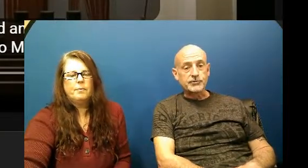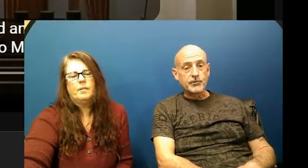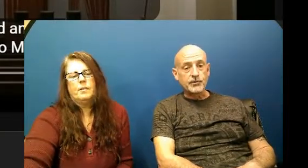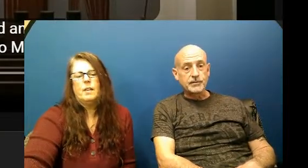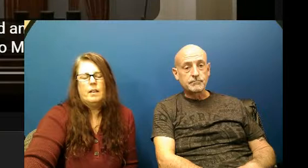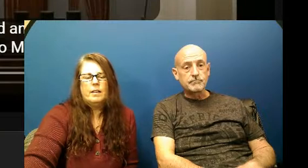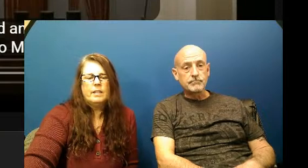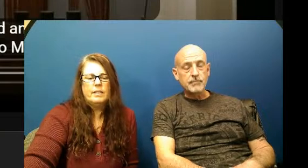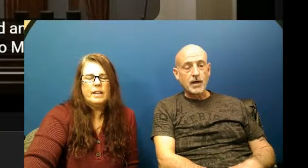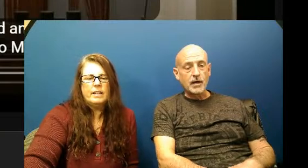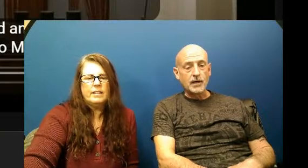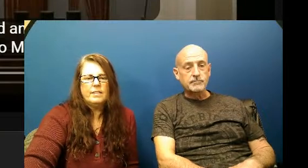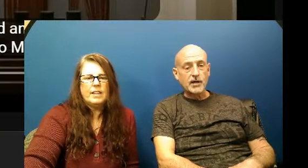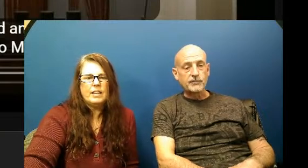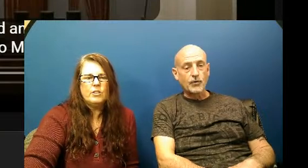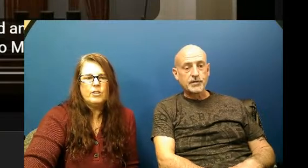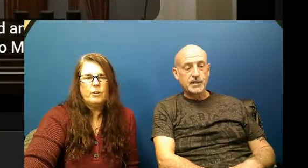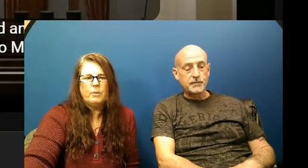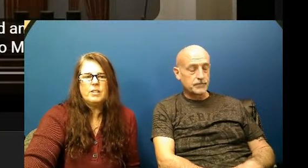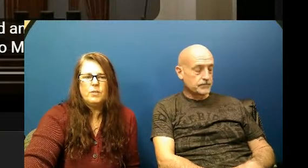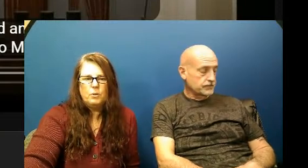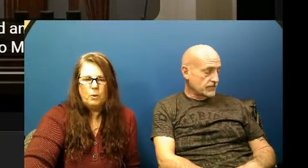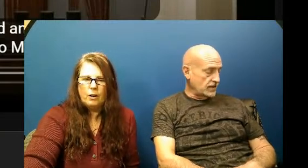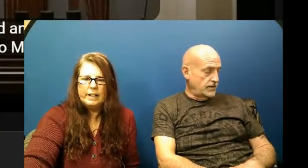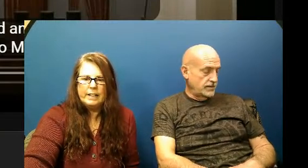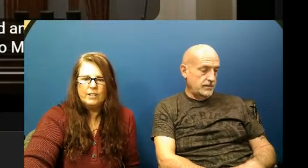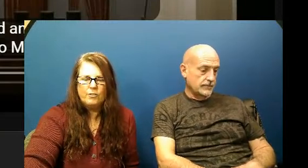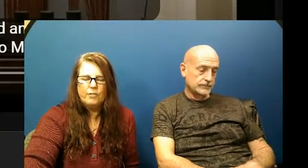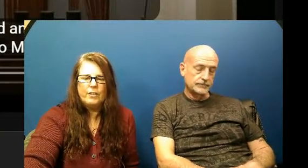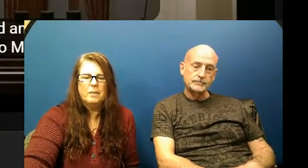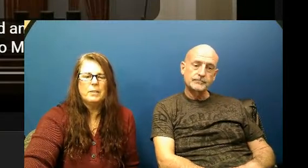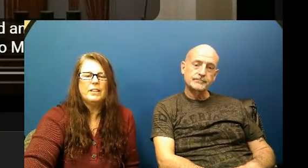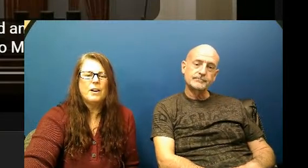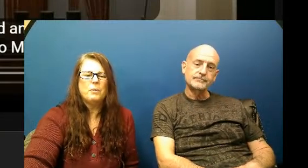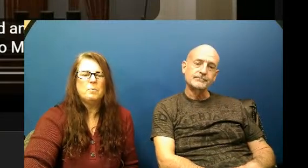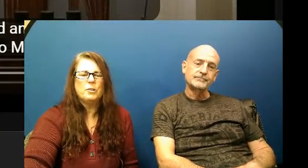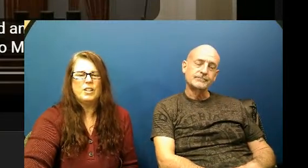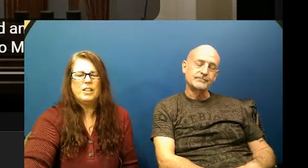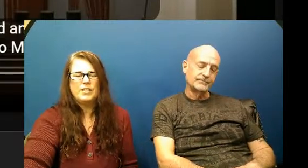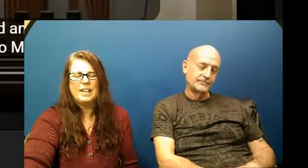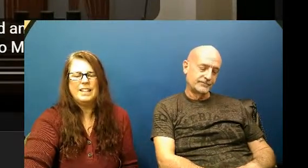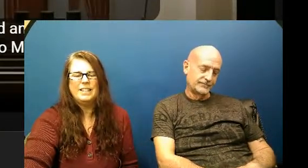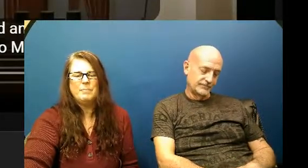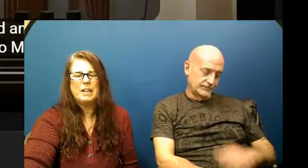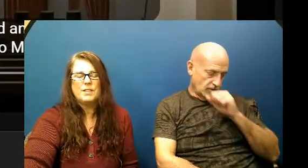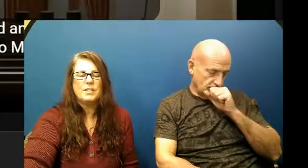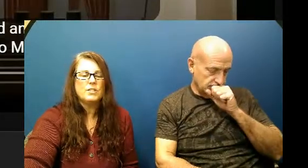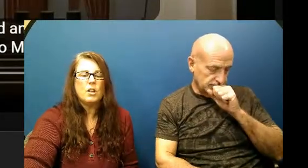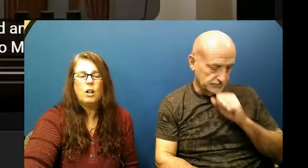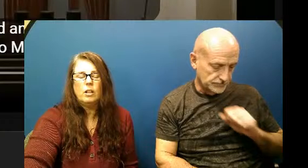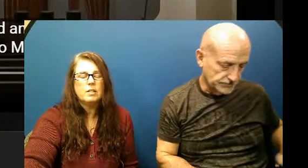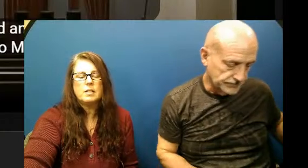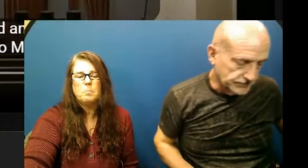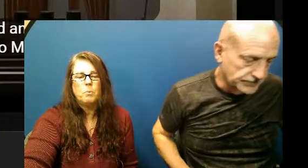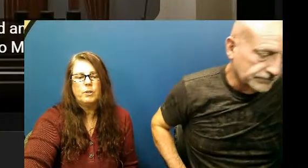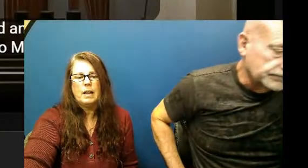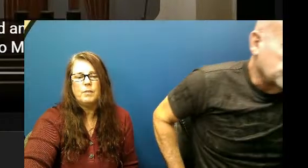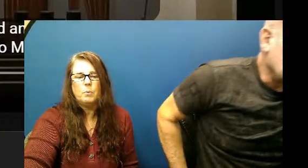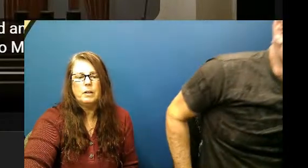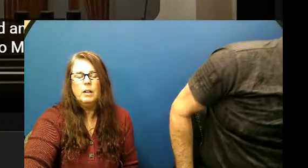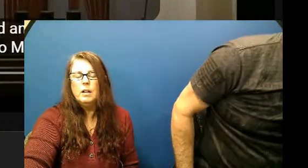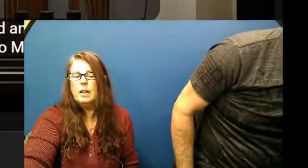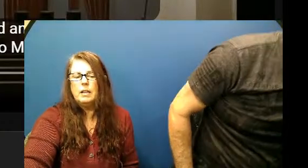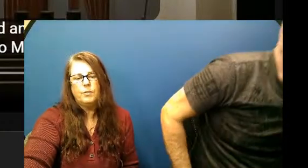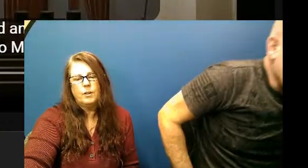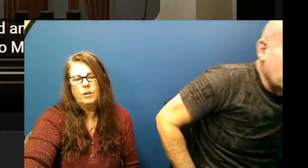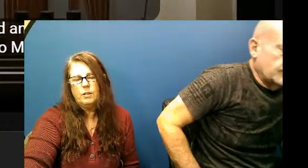also suing Title Thank you to 4D. the rest of you who aren't in here for family law. We appreciate you staying, because this is important to